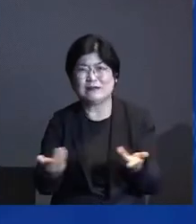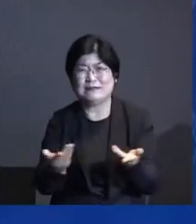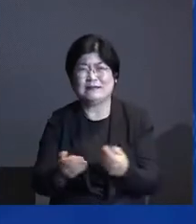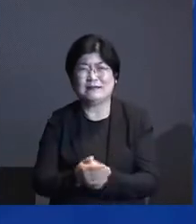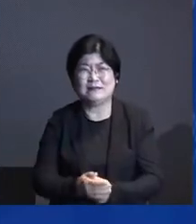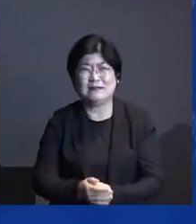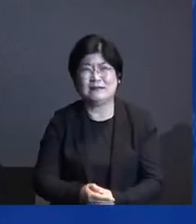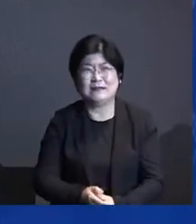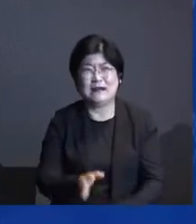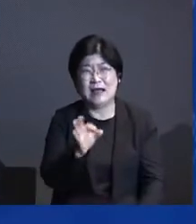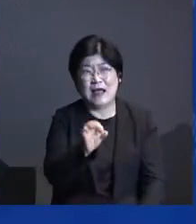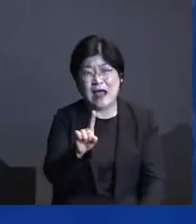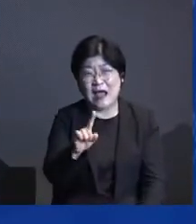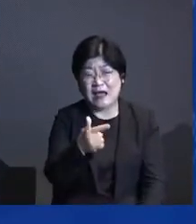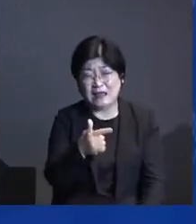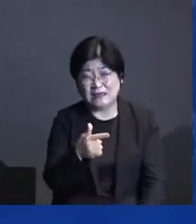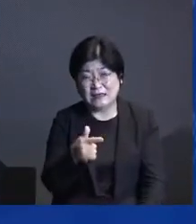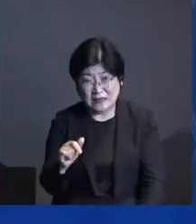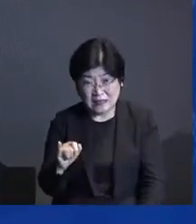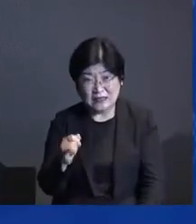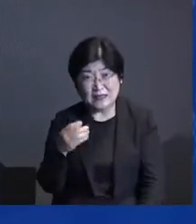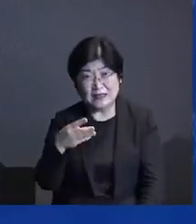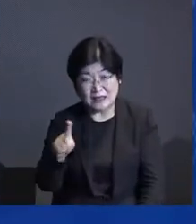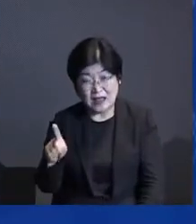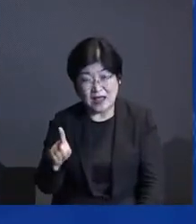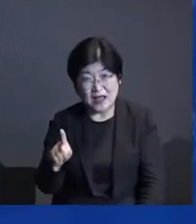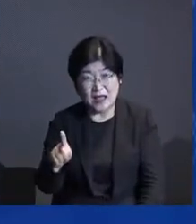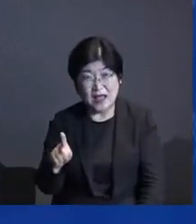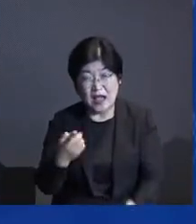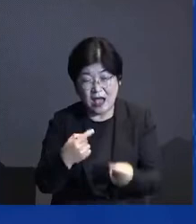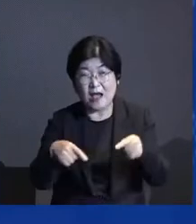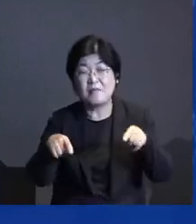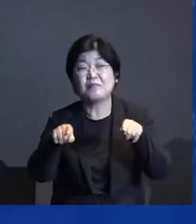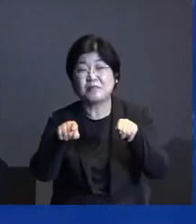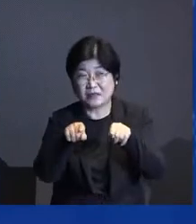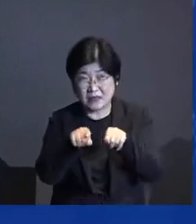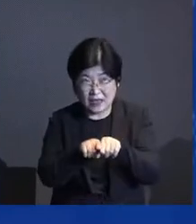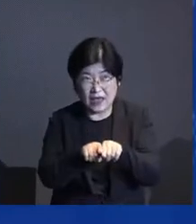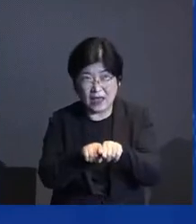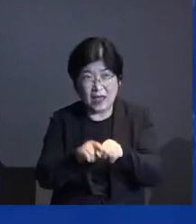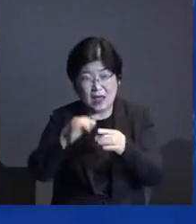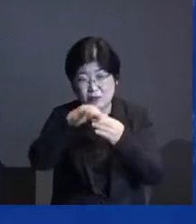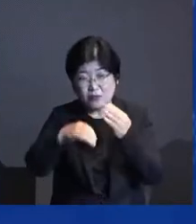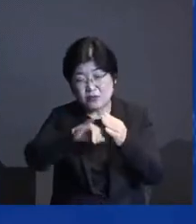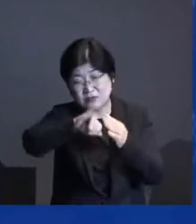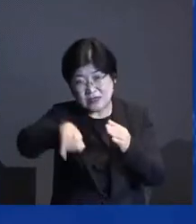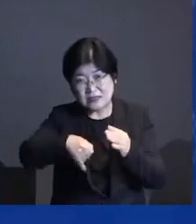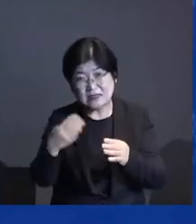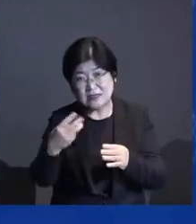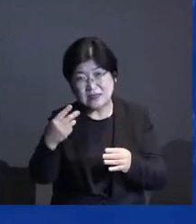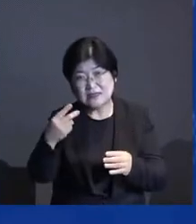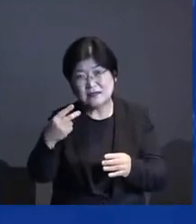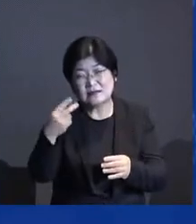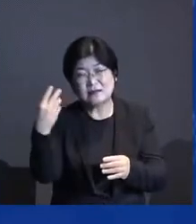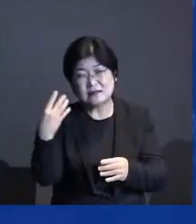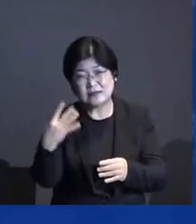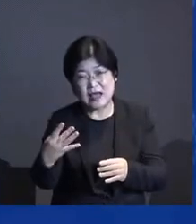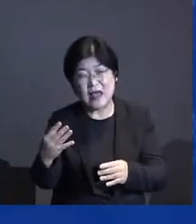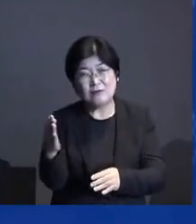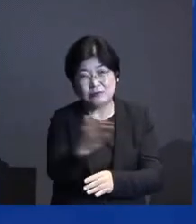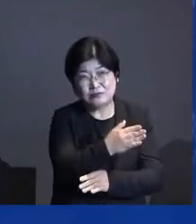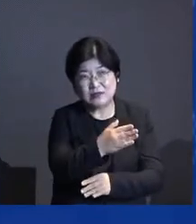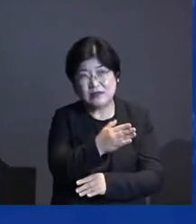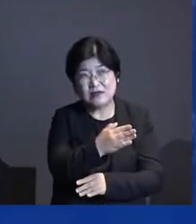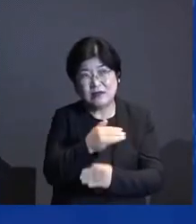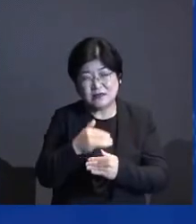Rapport, she is currently coordinating a Dreamlike Neighborhood project since 2004. Quorum has